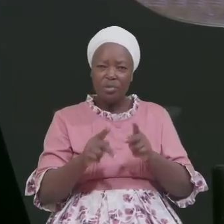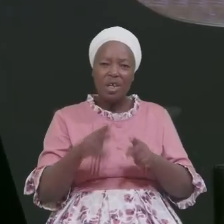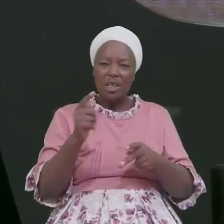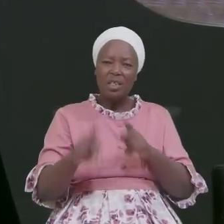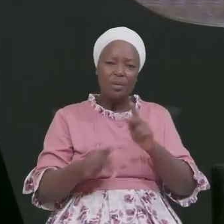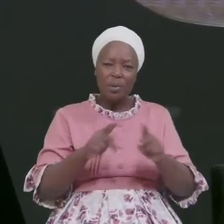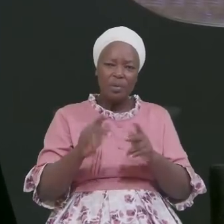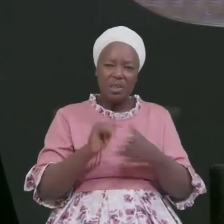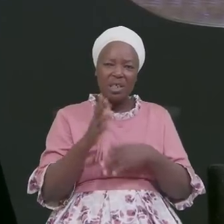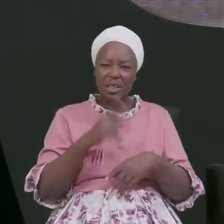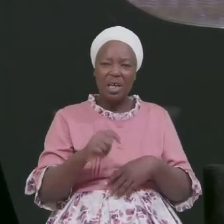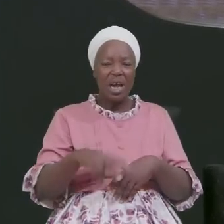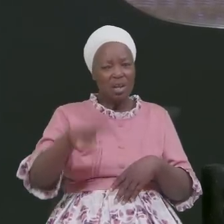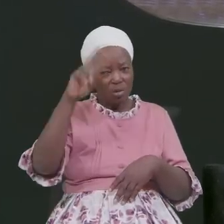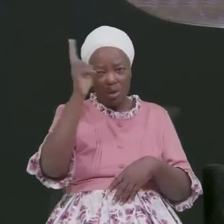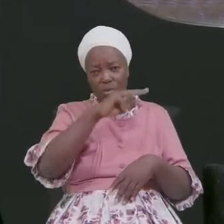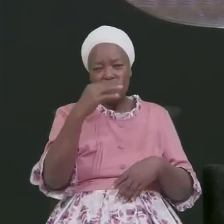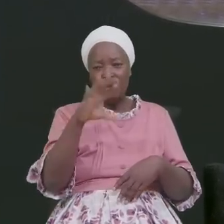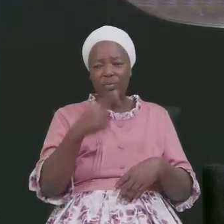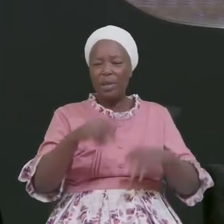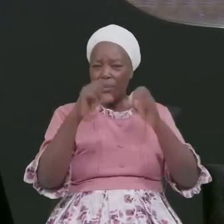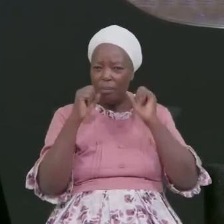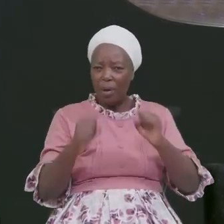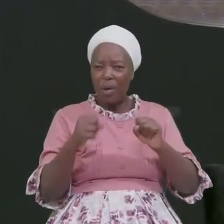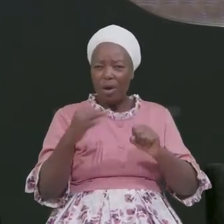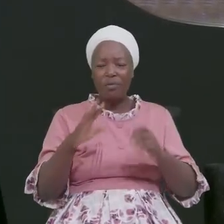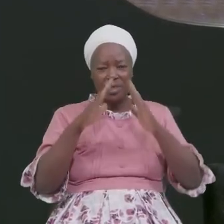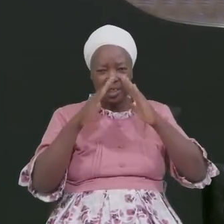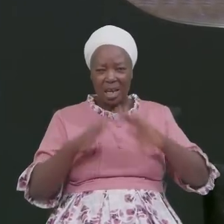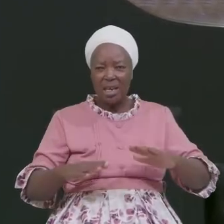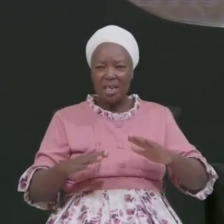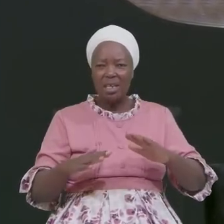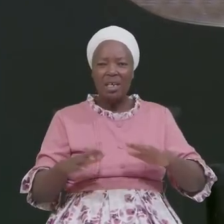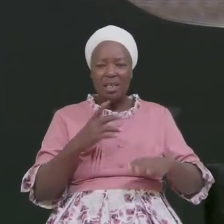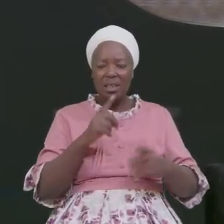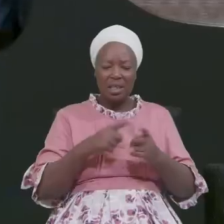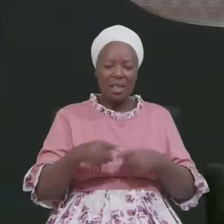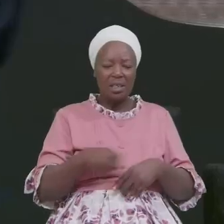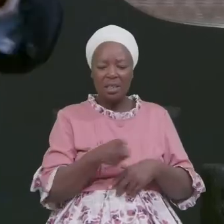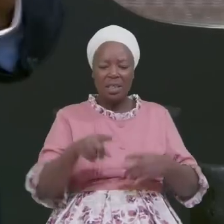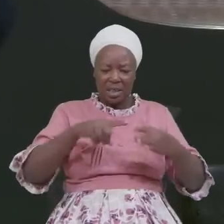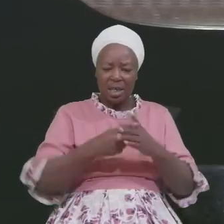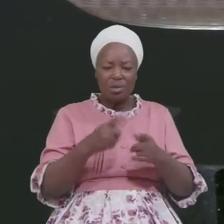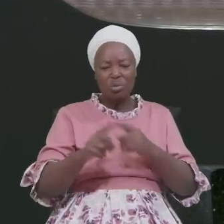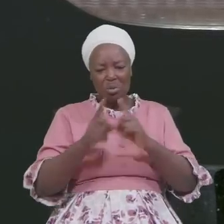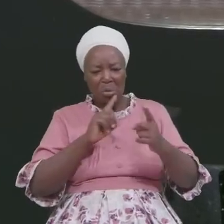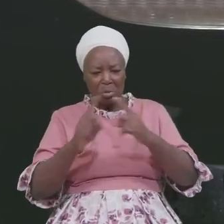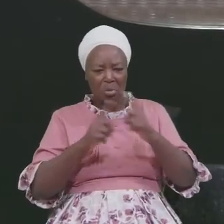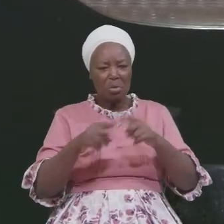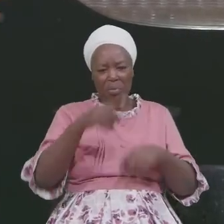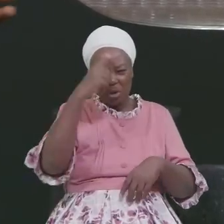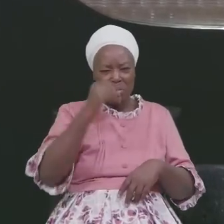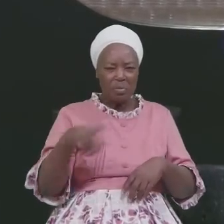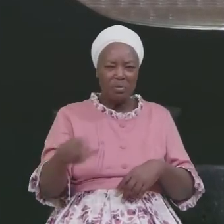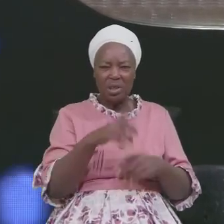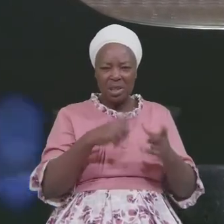who are ignorant of the power of silence, they begin to comment for you. And they say, how